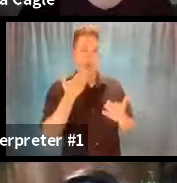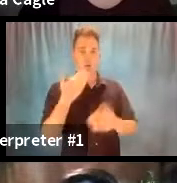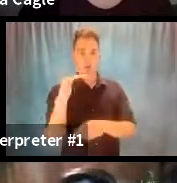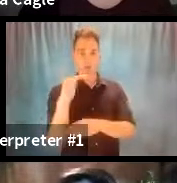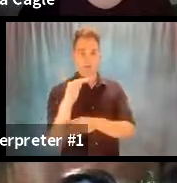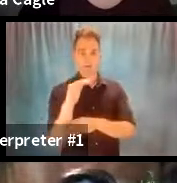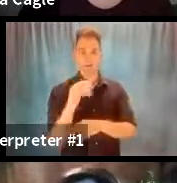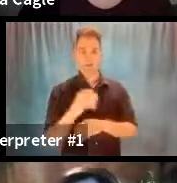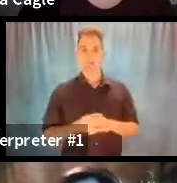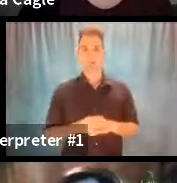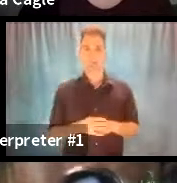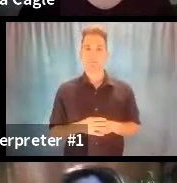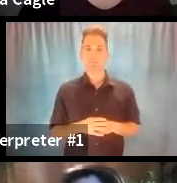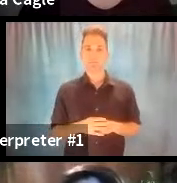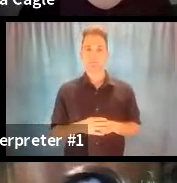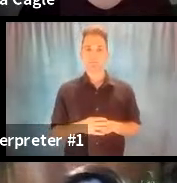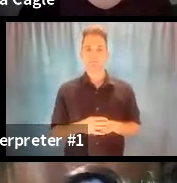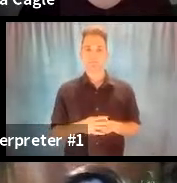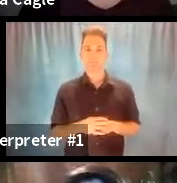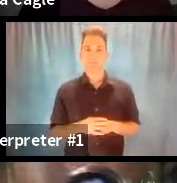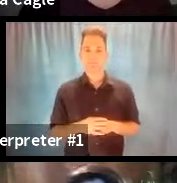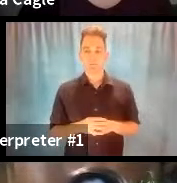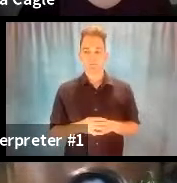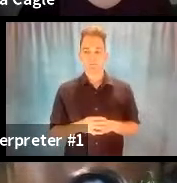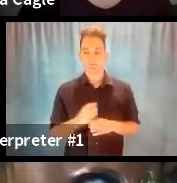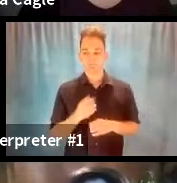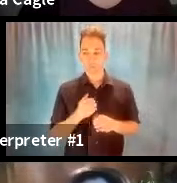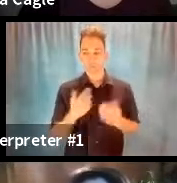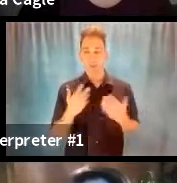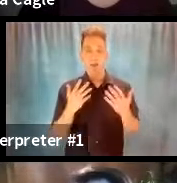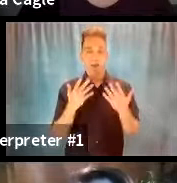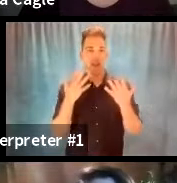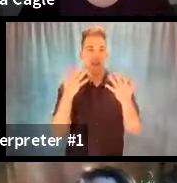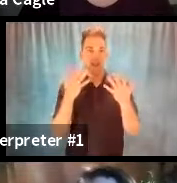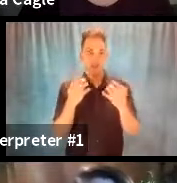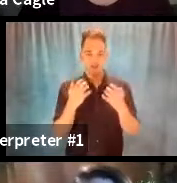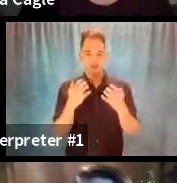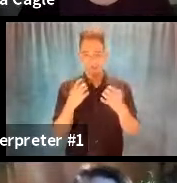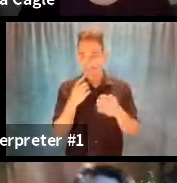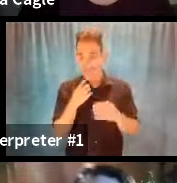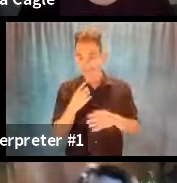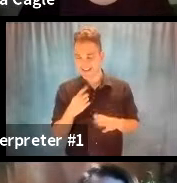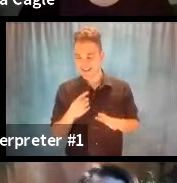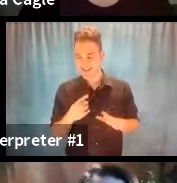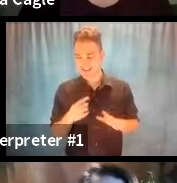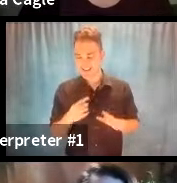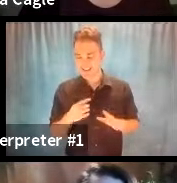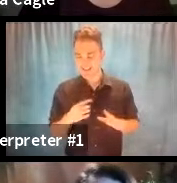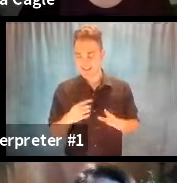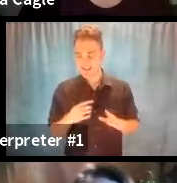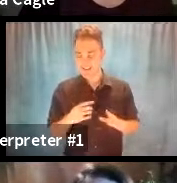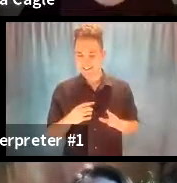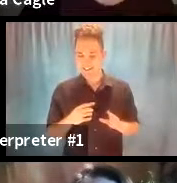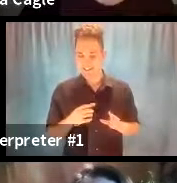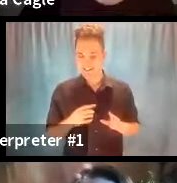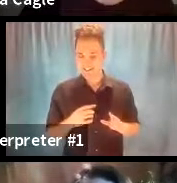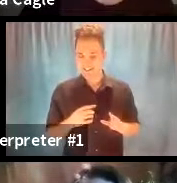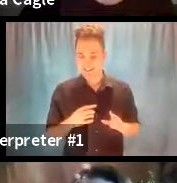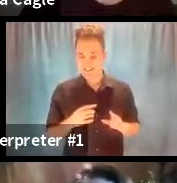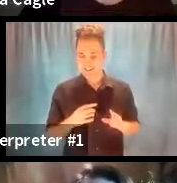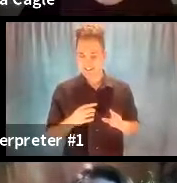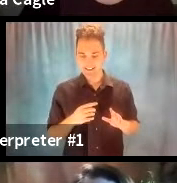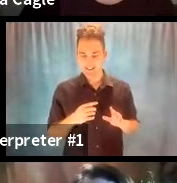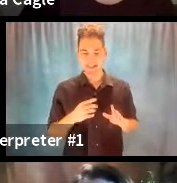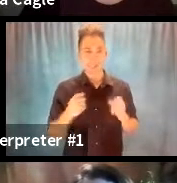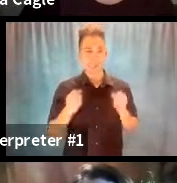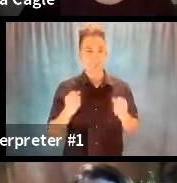I would like to echo the compliments and gratitude that so many other people have already stated with